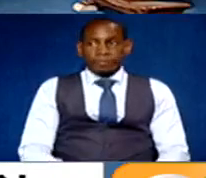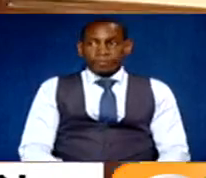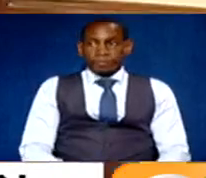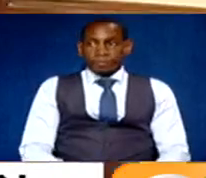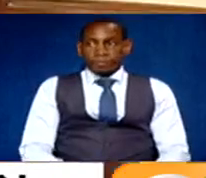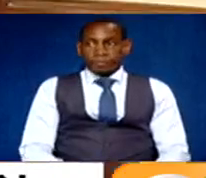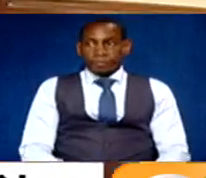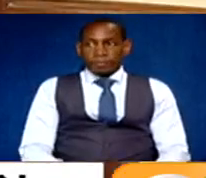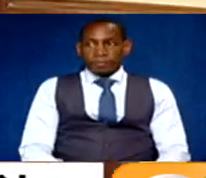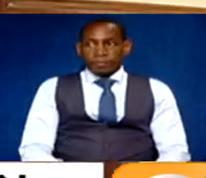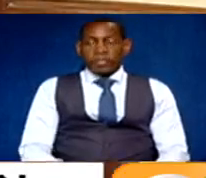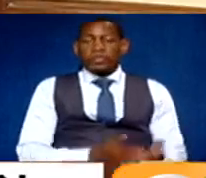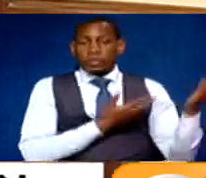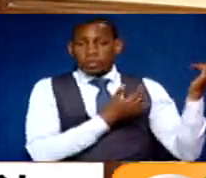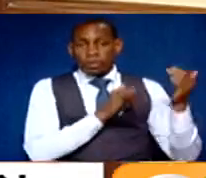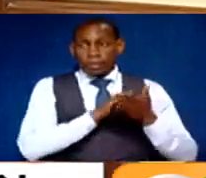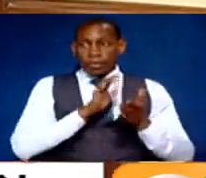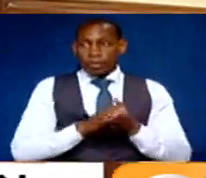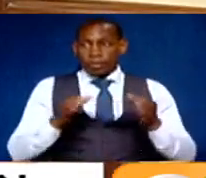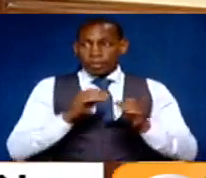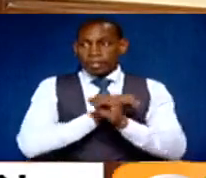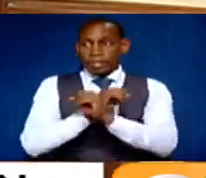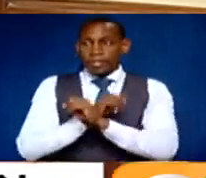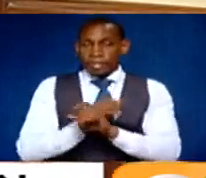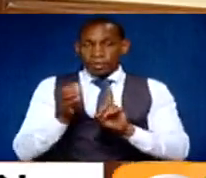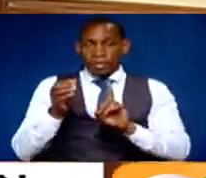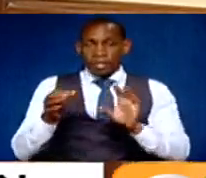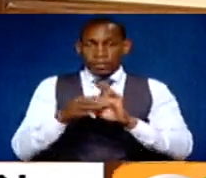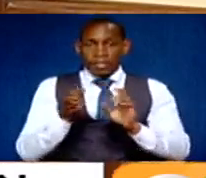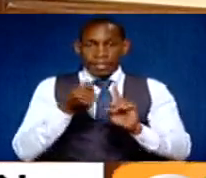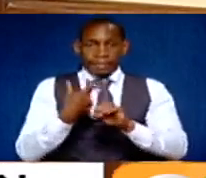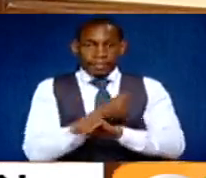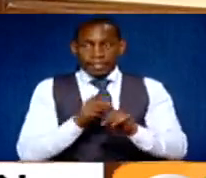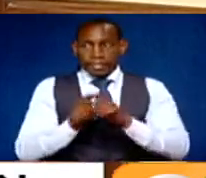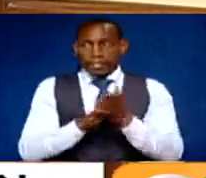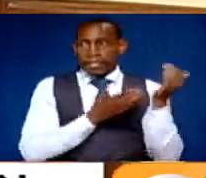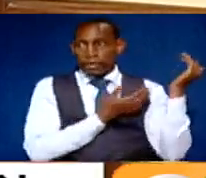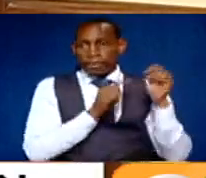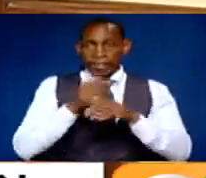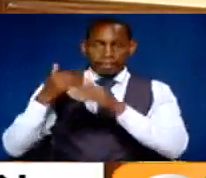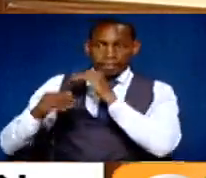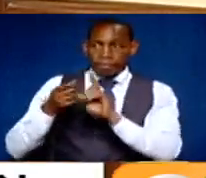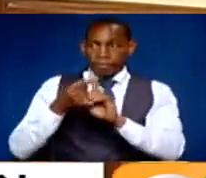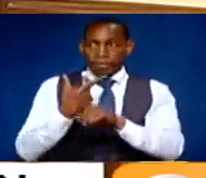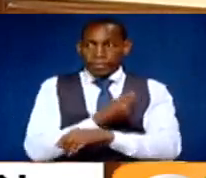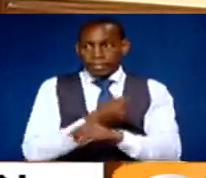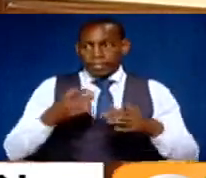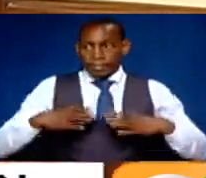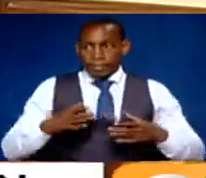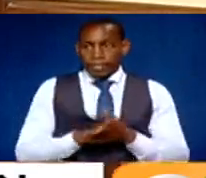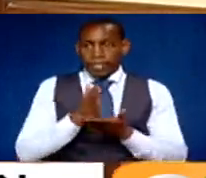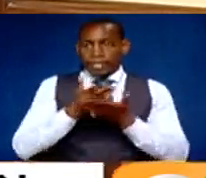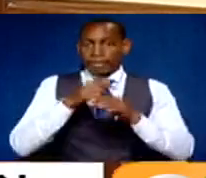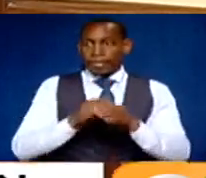I mean, there too, we hope that herd immunity comes from vaccination, and that was our hope at the time that vaccines were rolled out. Yeah.